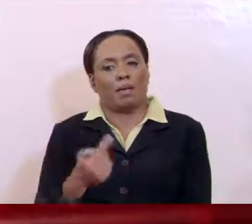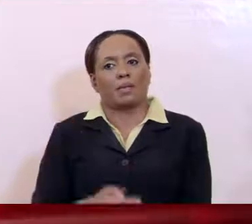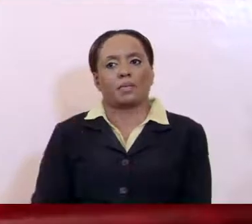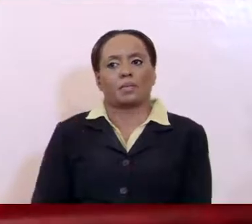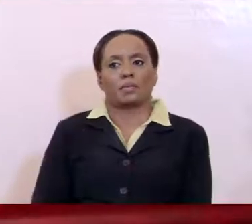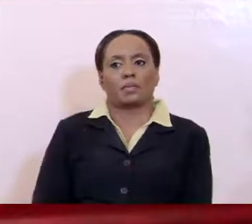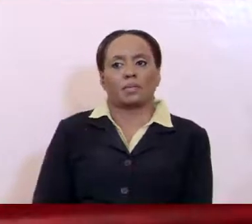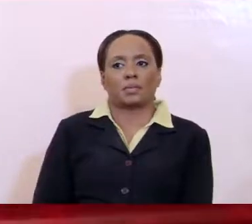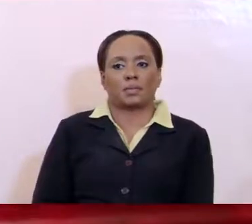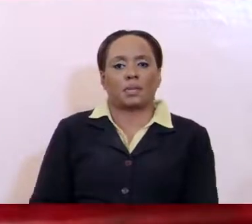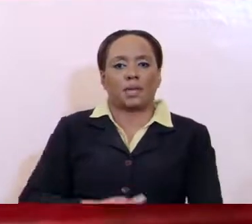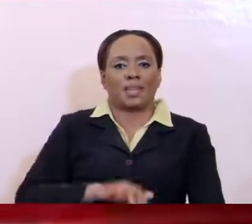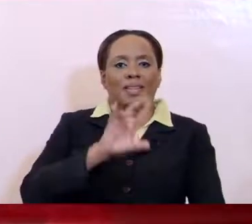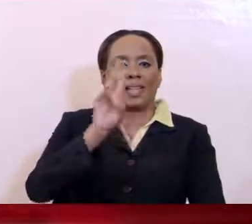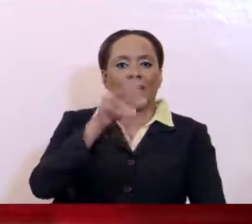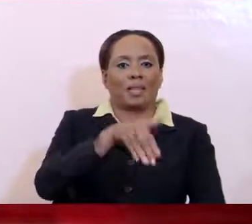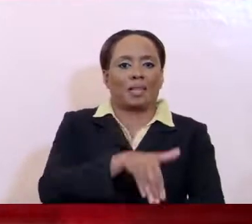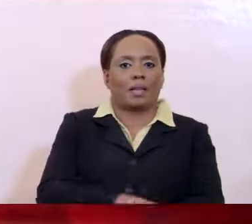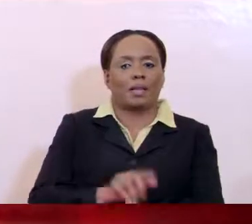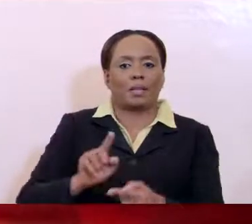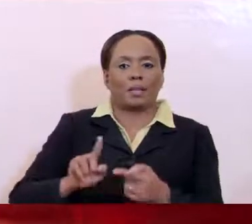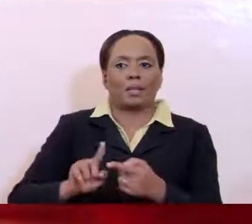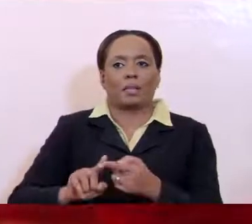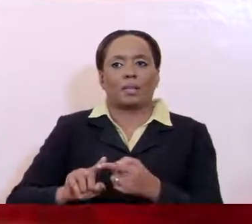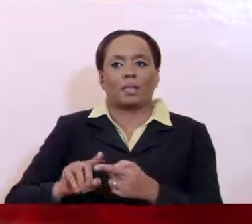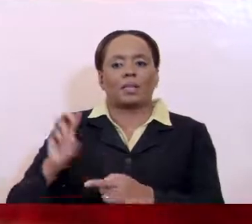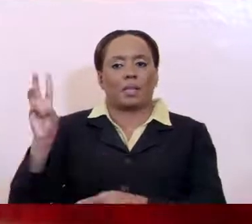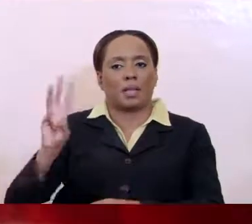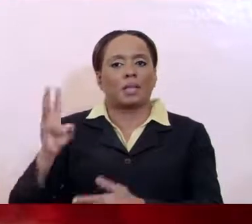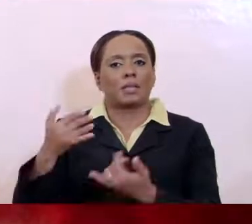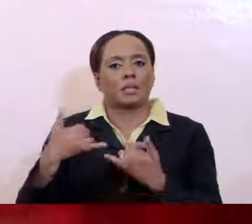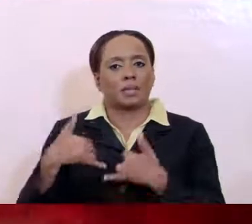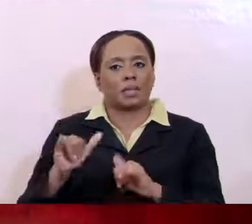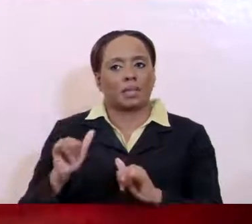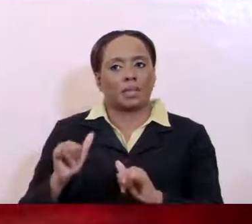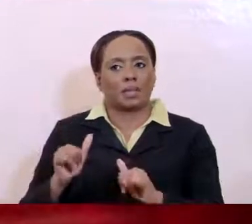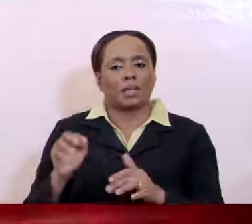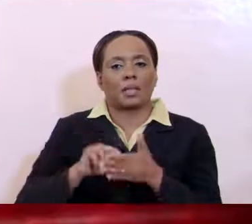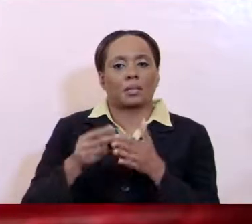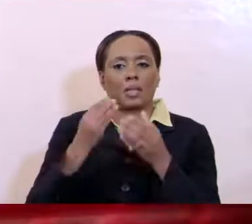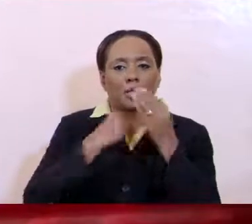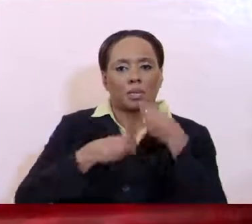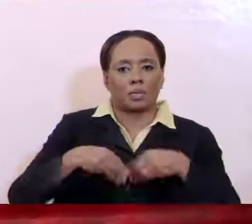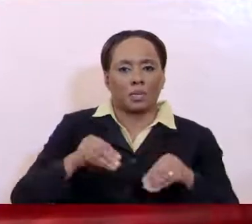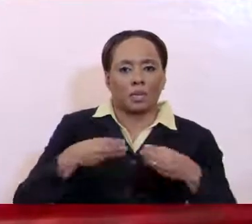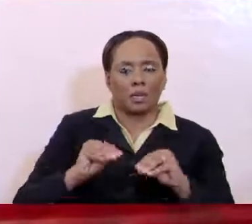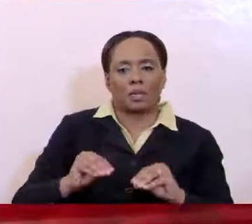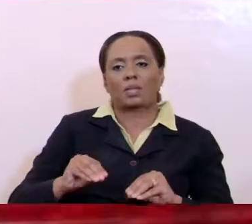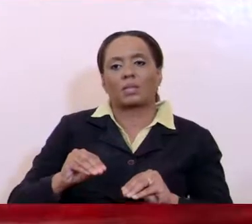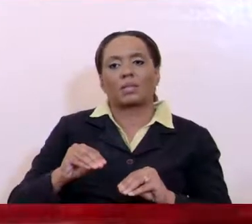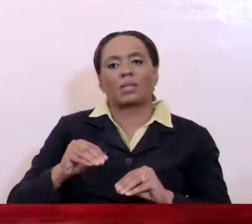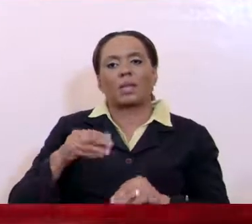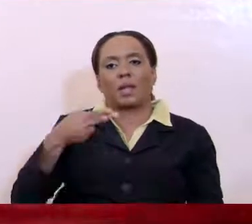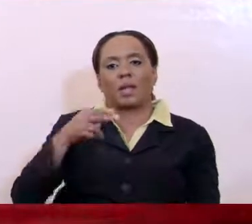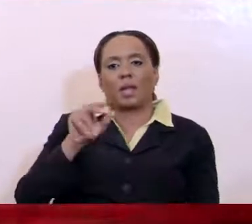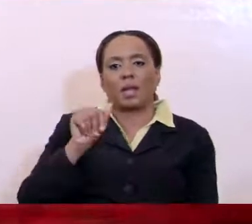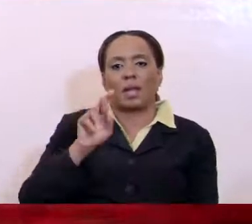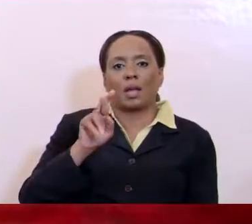7 p.m. to 6 a.m. curfew still applies. Therefore, supermarkets, hardware stores, and other